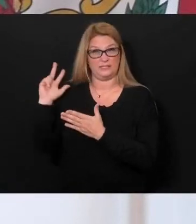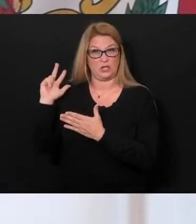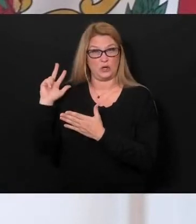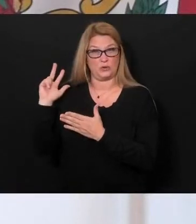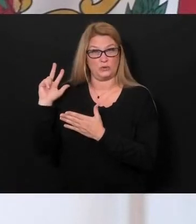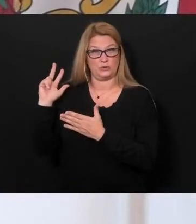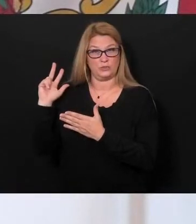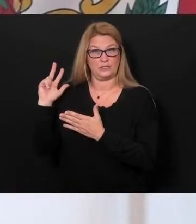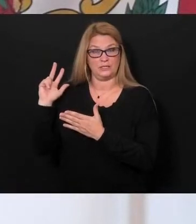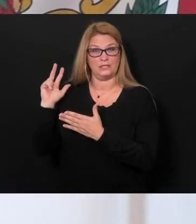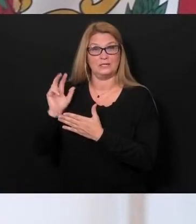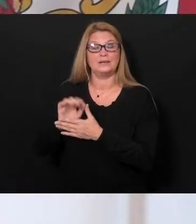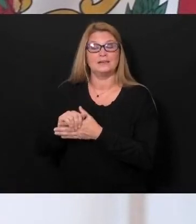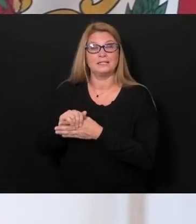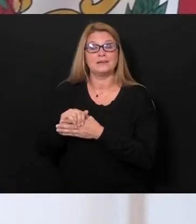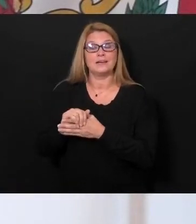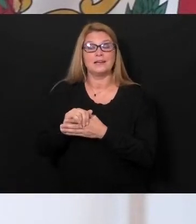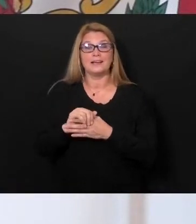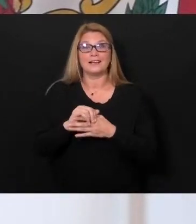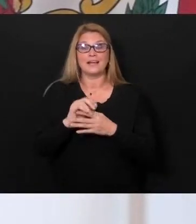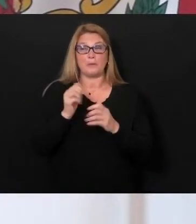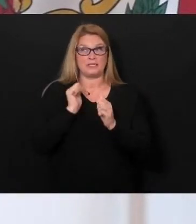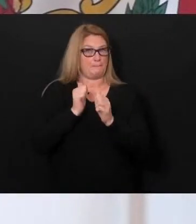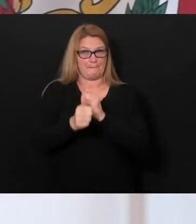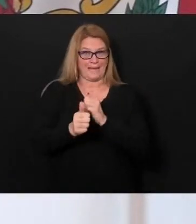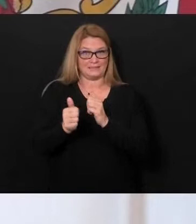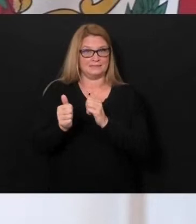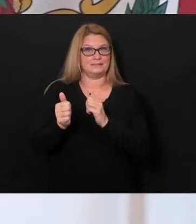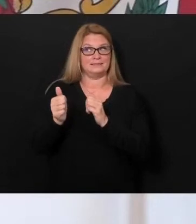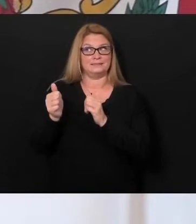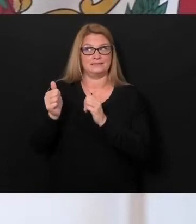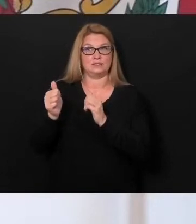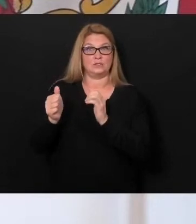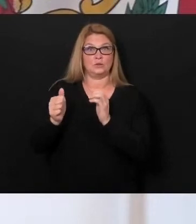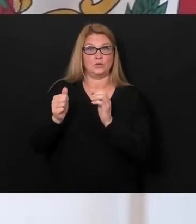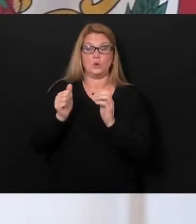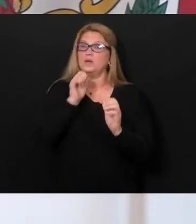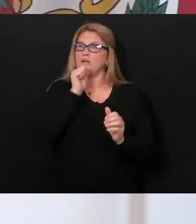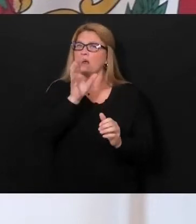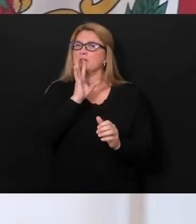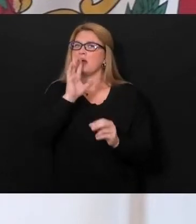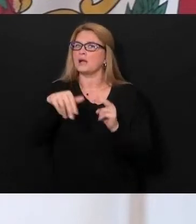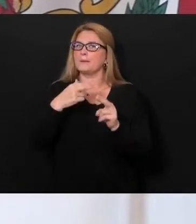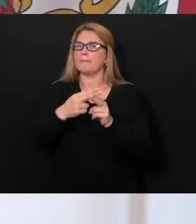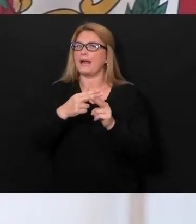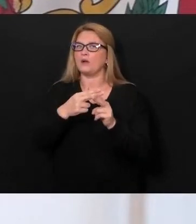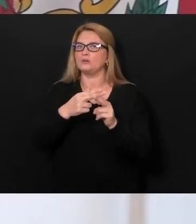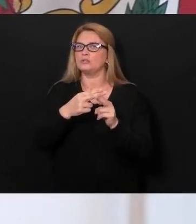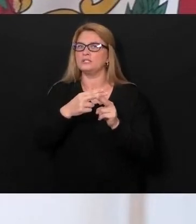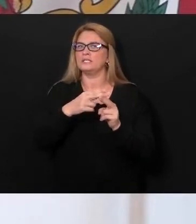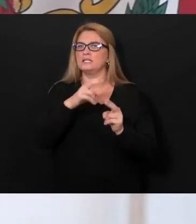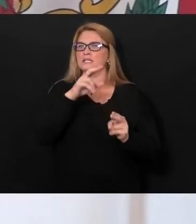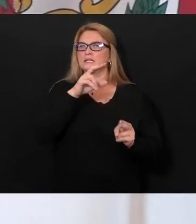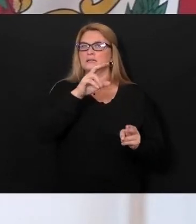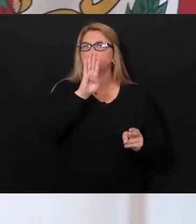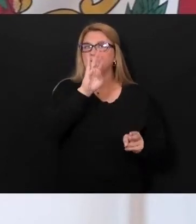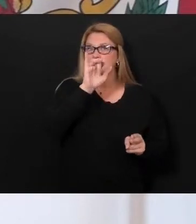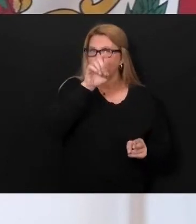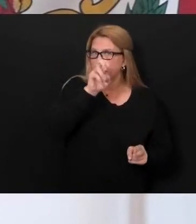or maybe even more than that, but it was passed and everything. We're not talking about the stimulus package that the